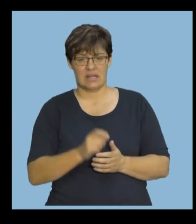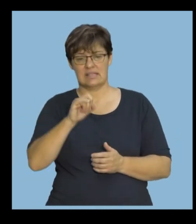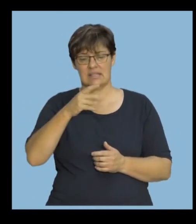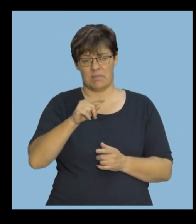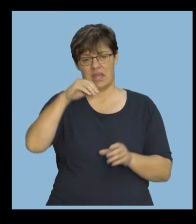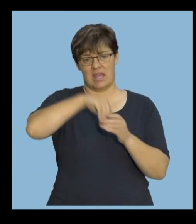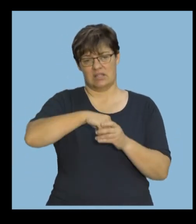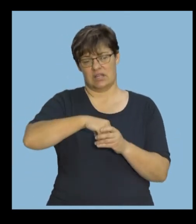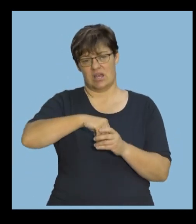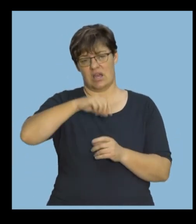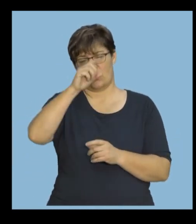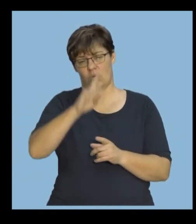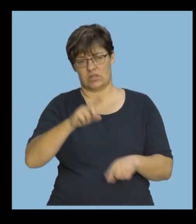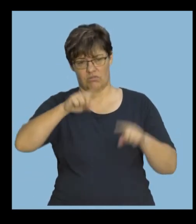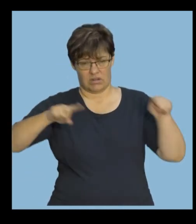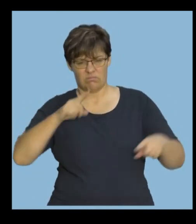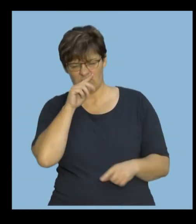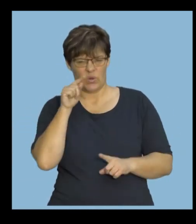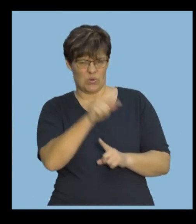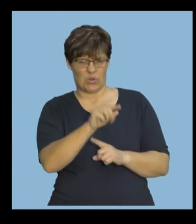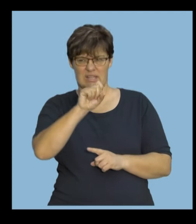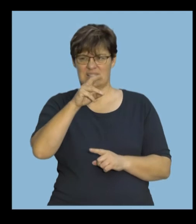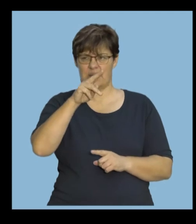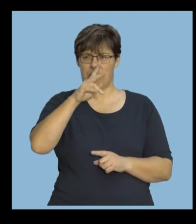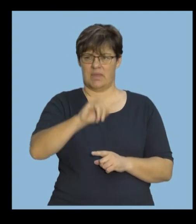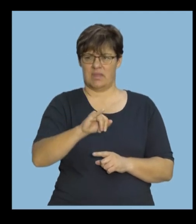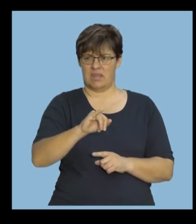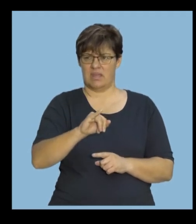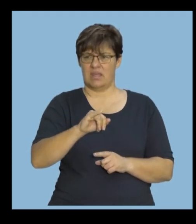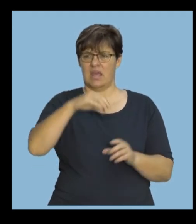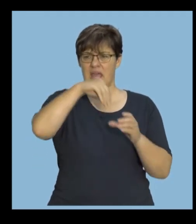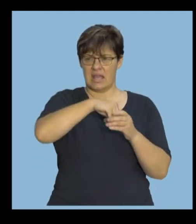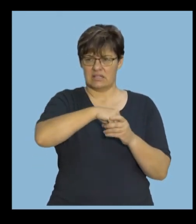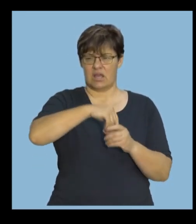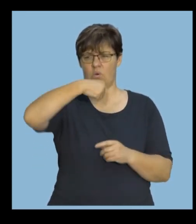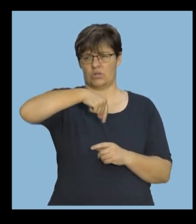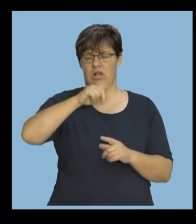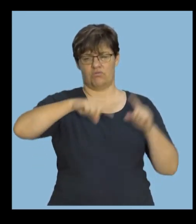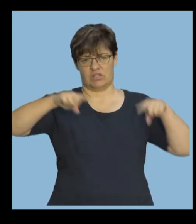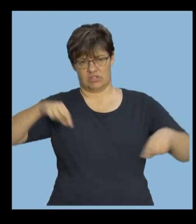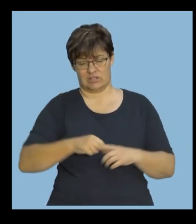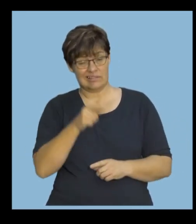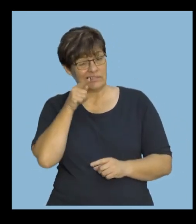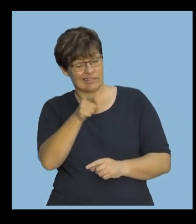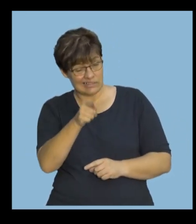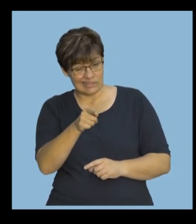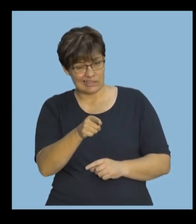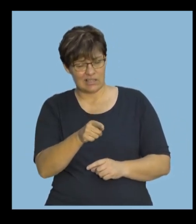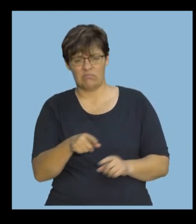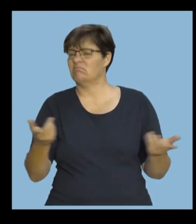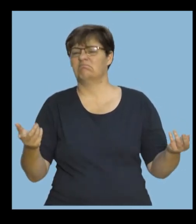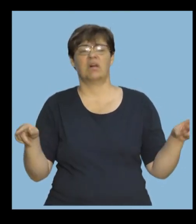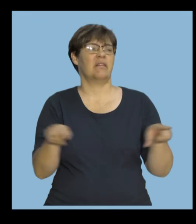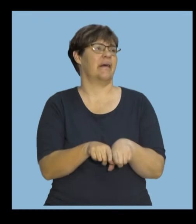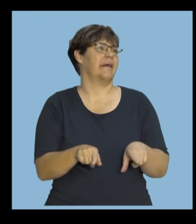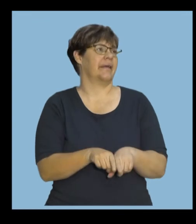and semi-interquartile range. So let's look at semi-interquartile range. This measure of spread